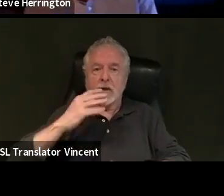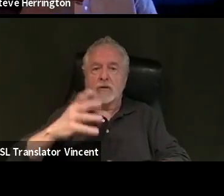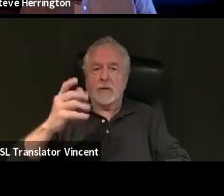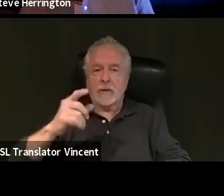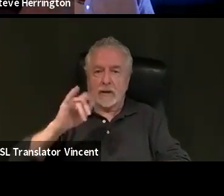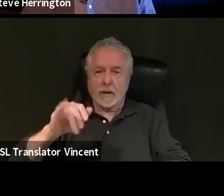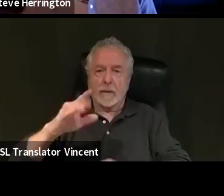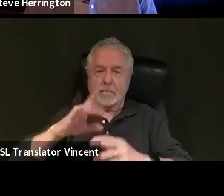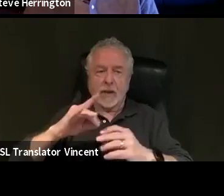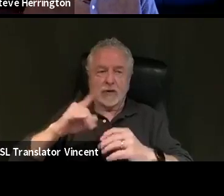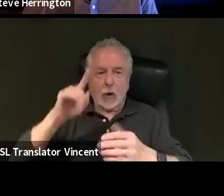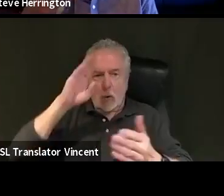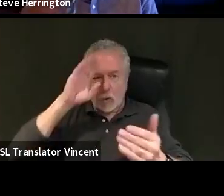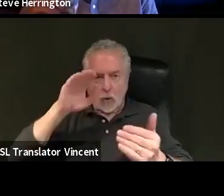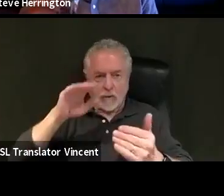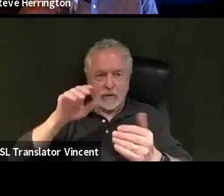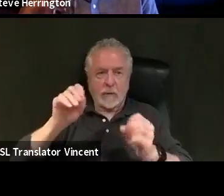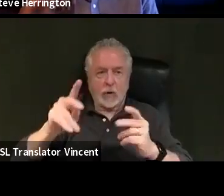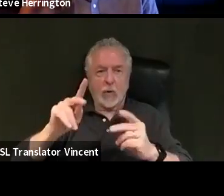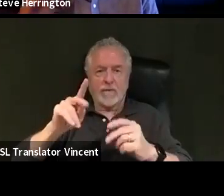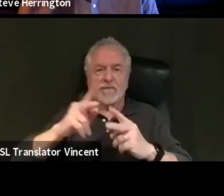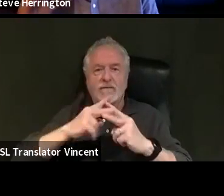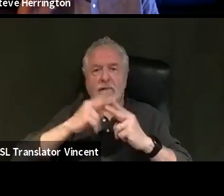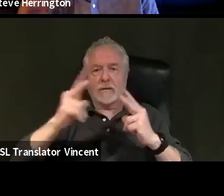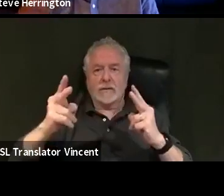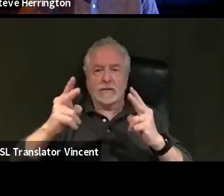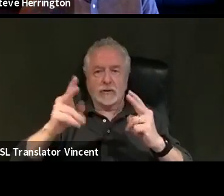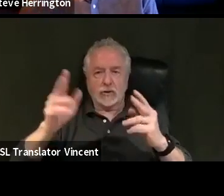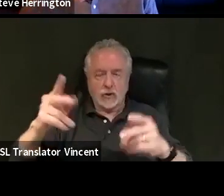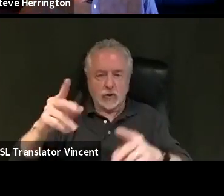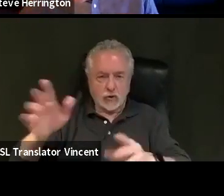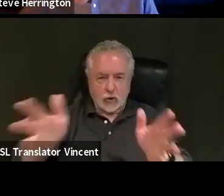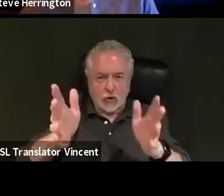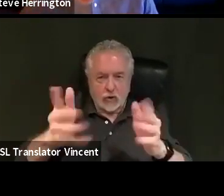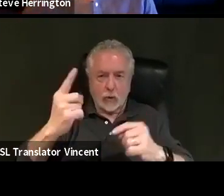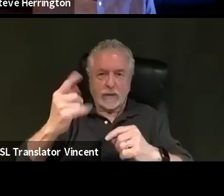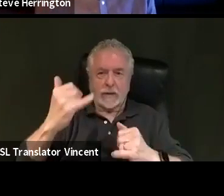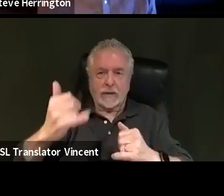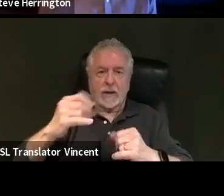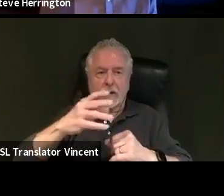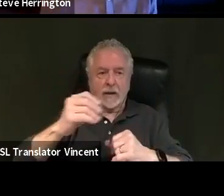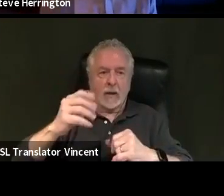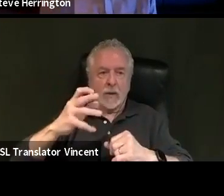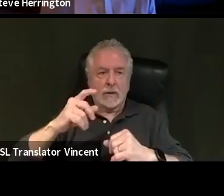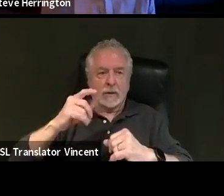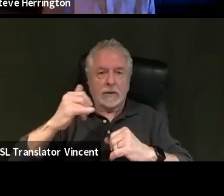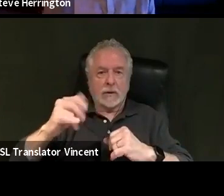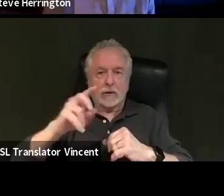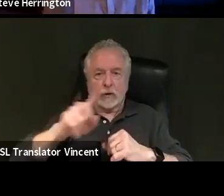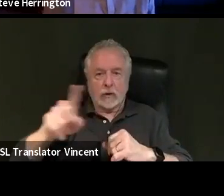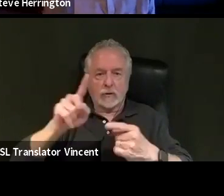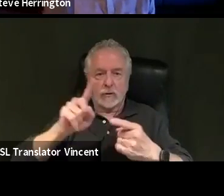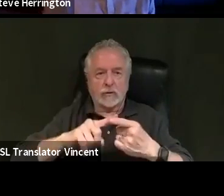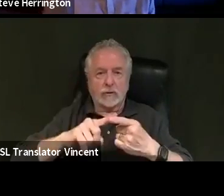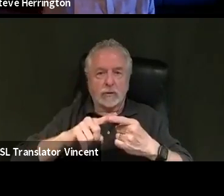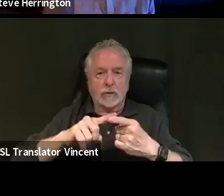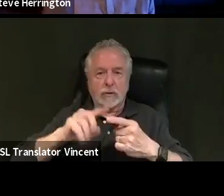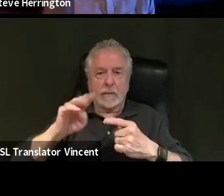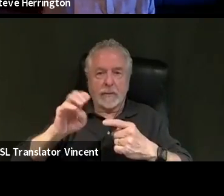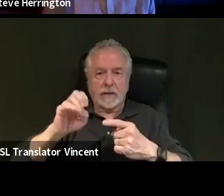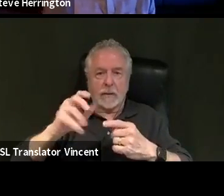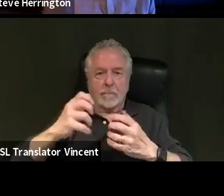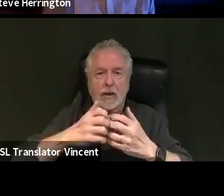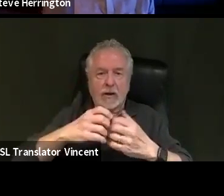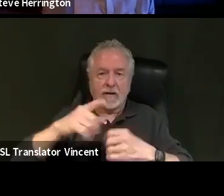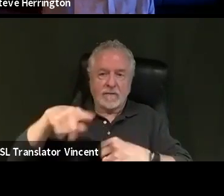think that message of hope and opportunity is a very encouraging one right now. And I wanted now to go to our media partner,